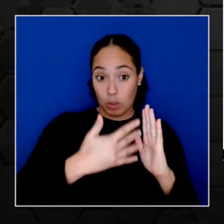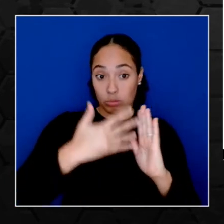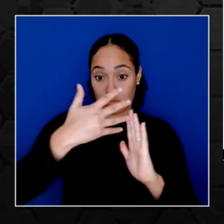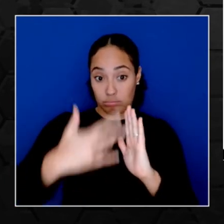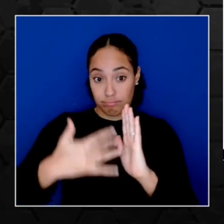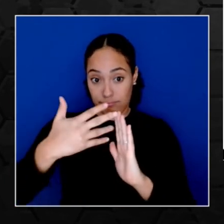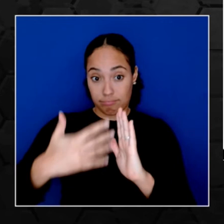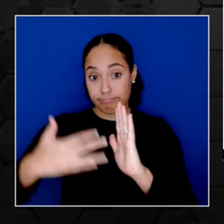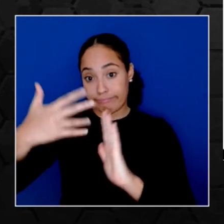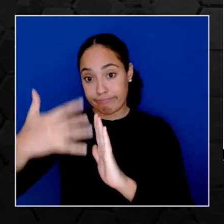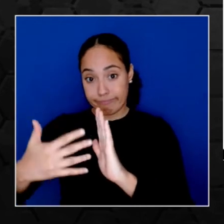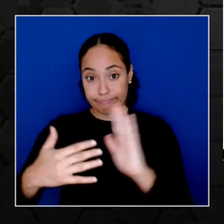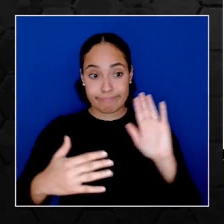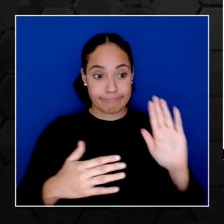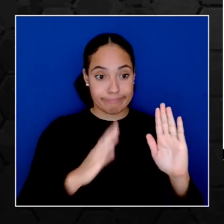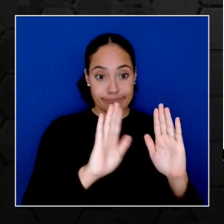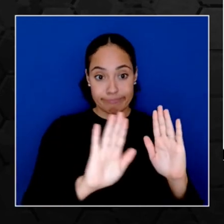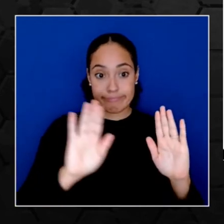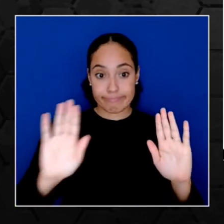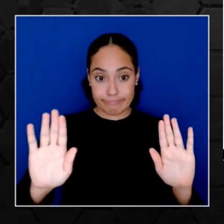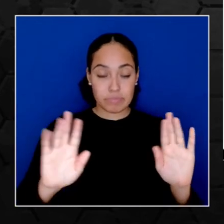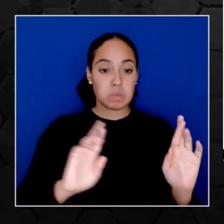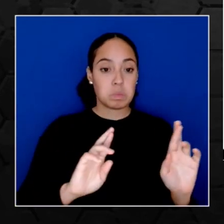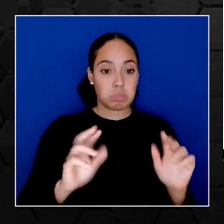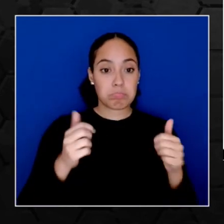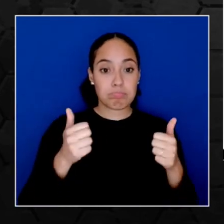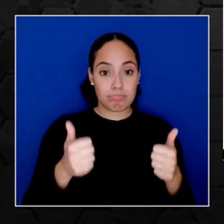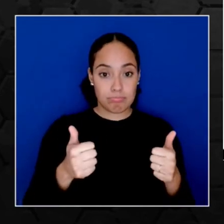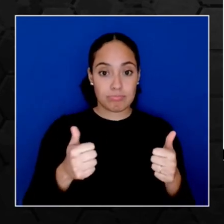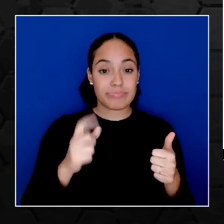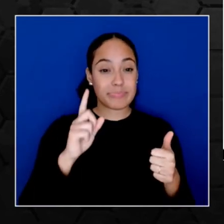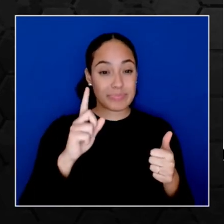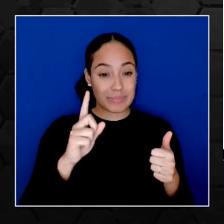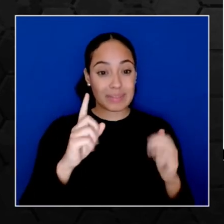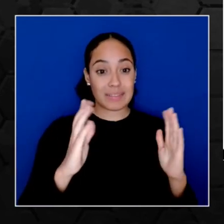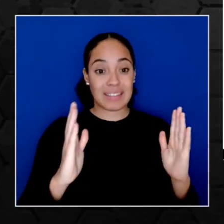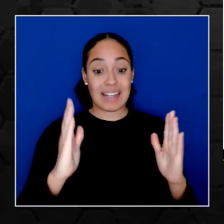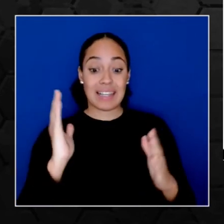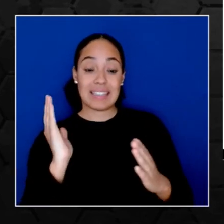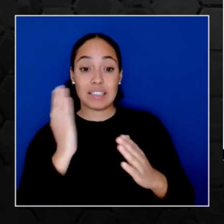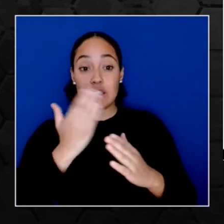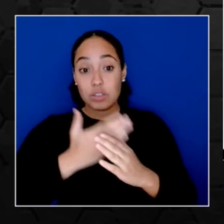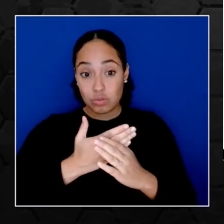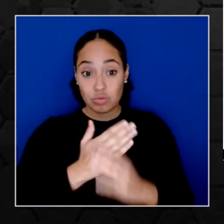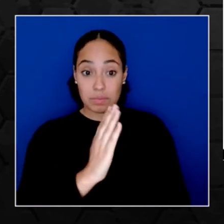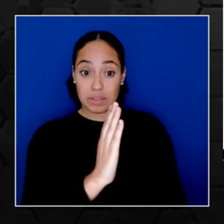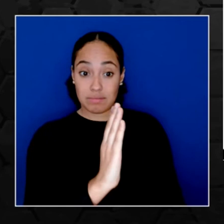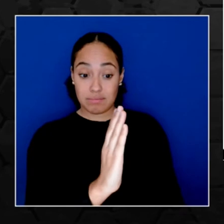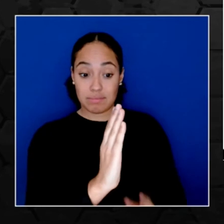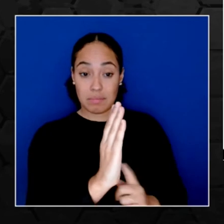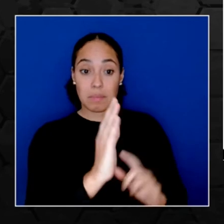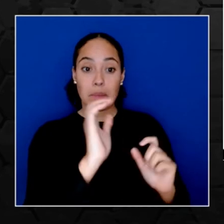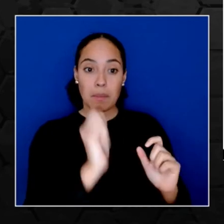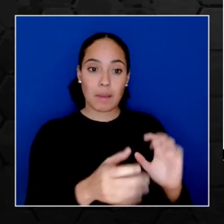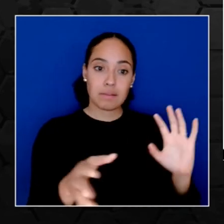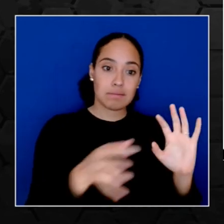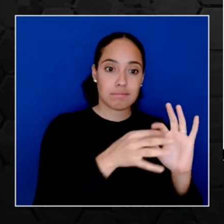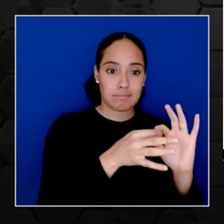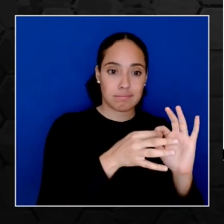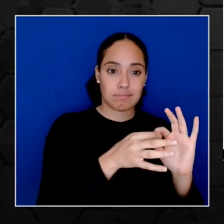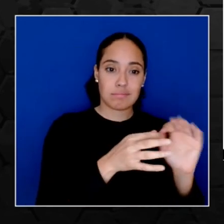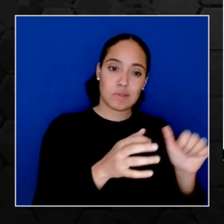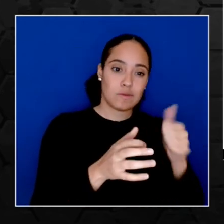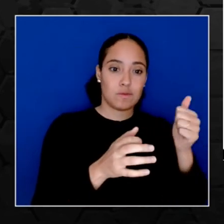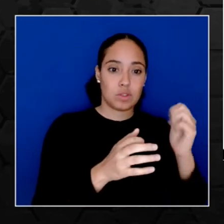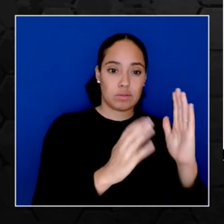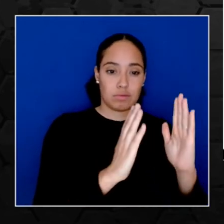have to connect the interrupting scenario to the main scenario for it to work, for the whole flow to work. So in the main scenario, we will